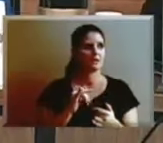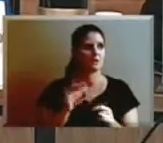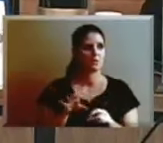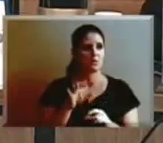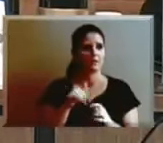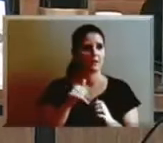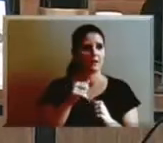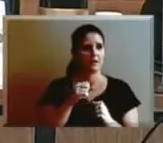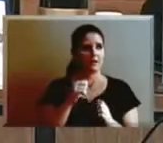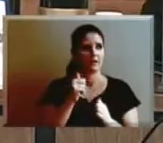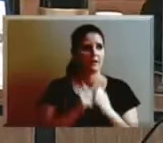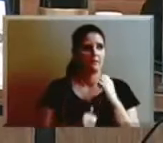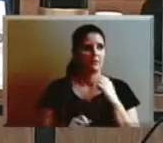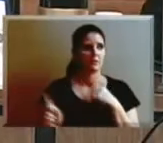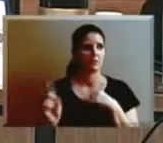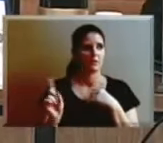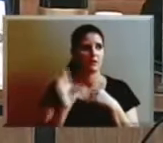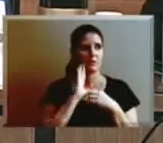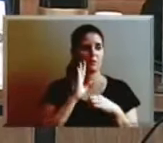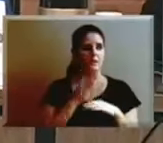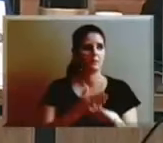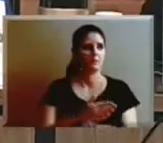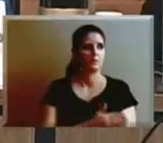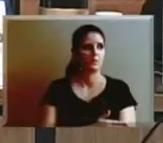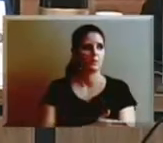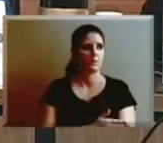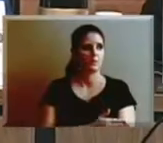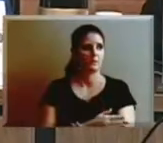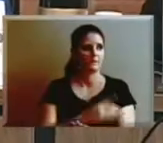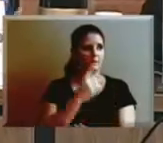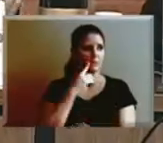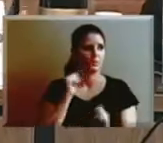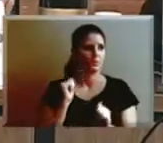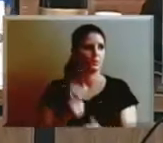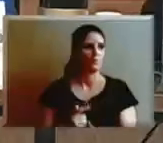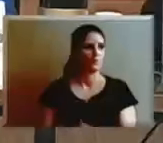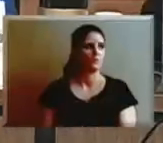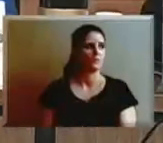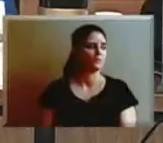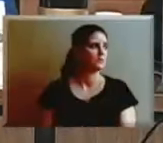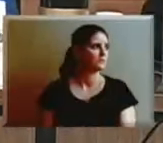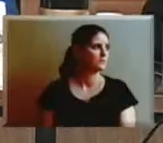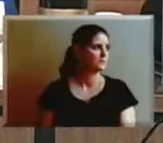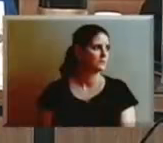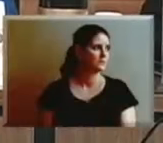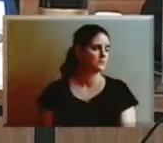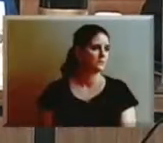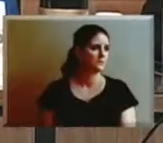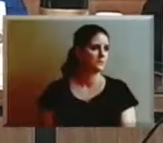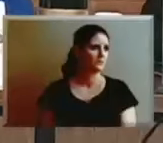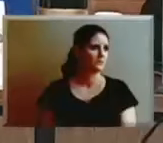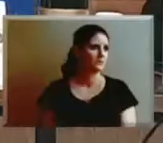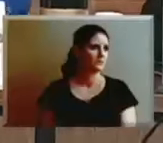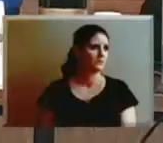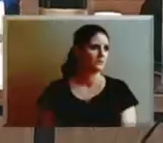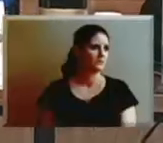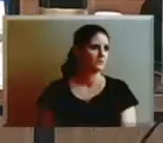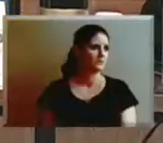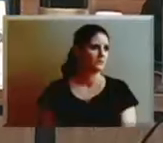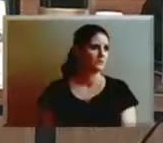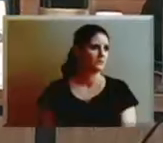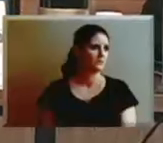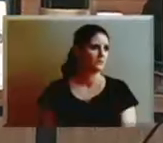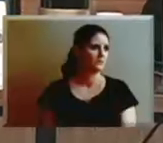will raise the bar for everyone. So thank you for the work and the resources to do that. I just wanted to acknowledge that publicly, since that was on our agenda